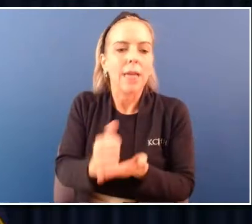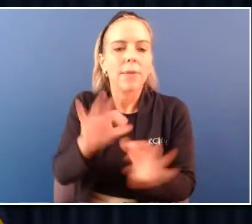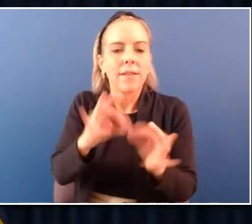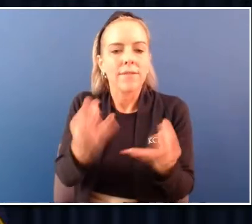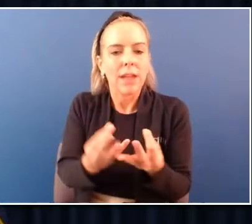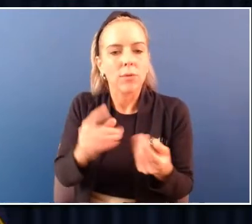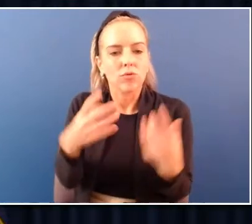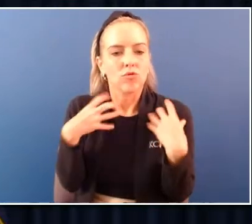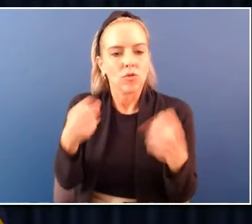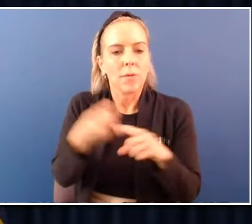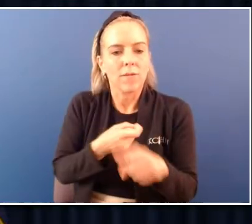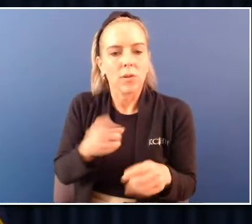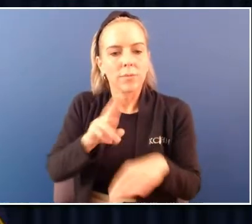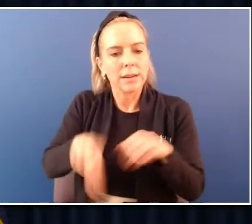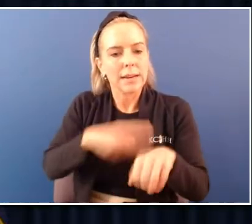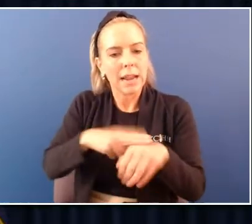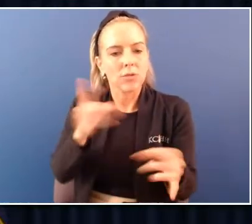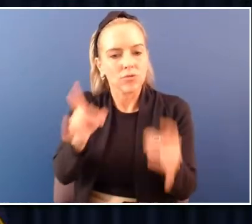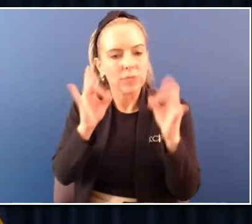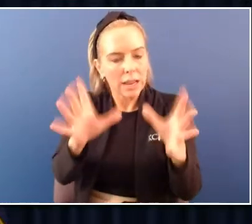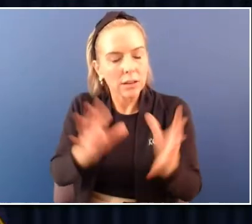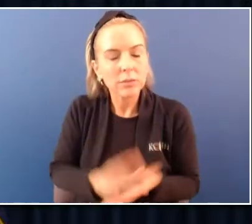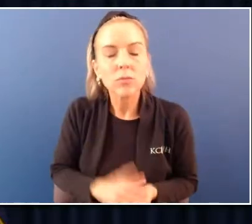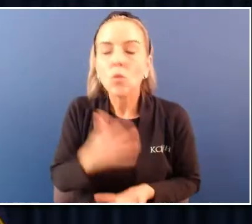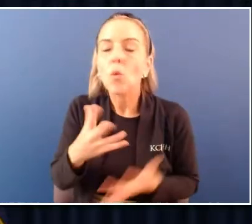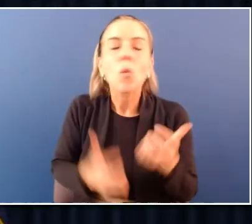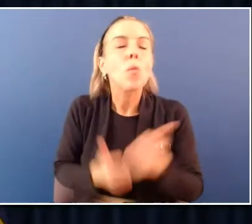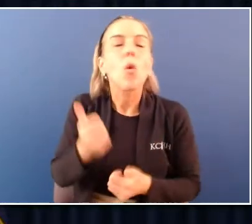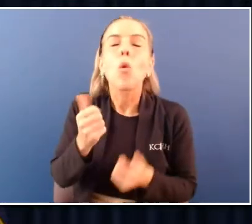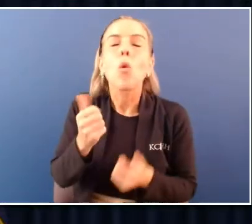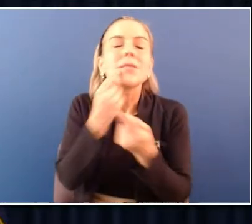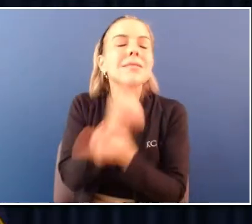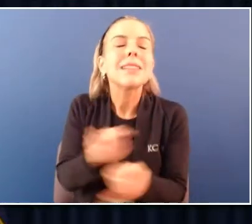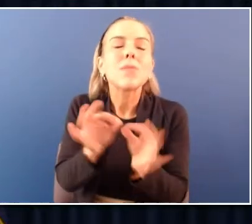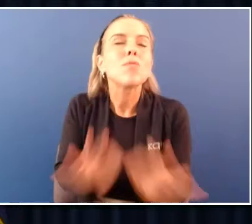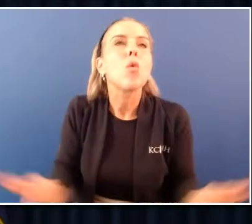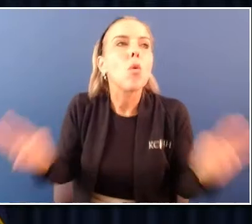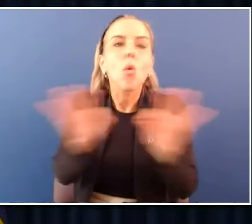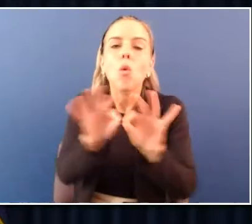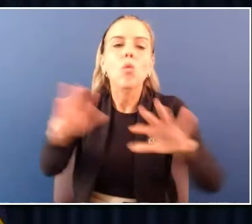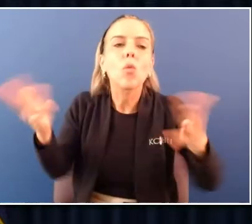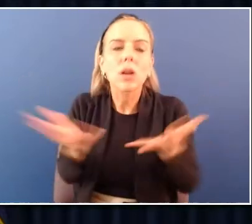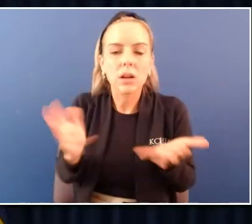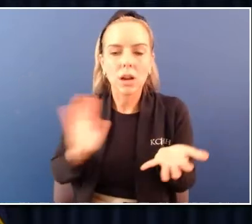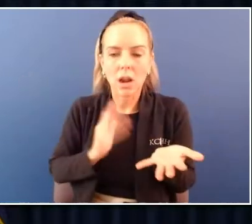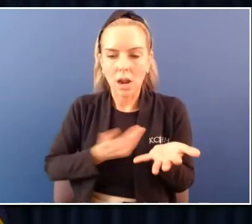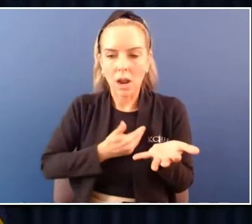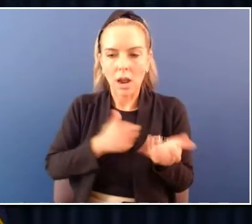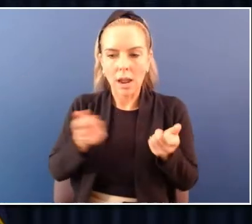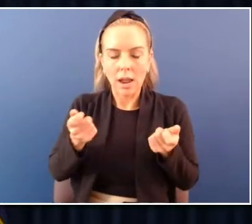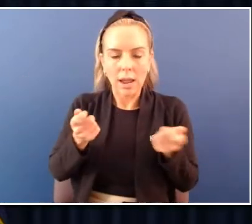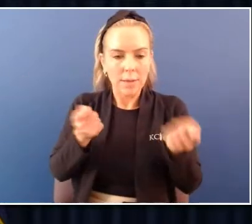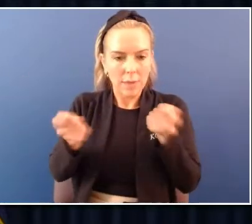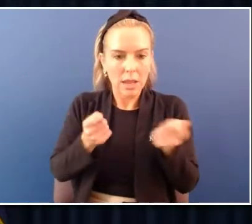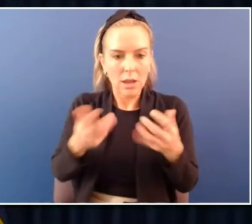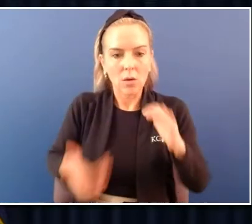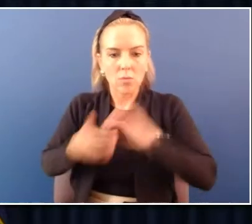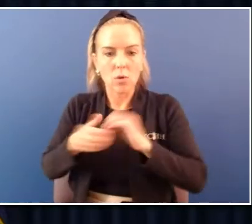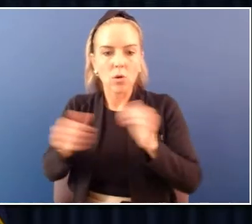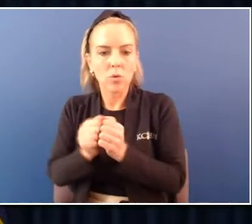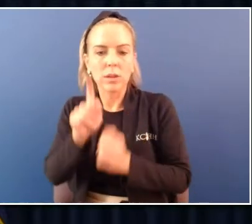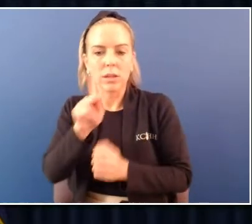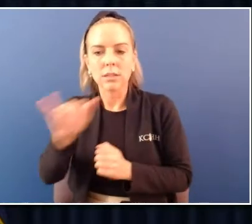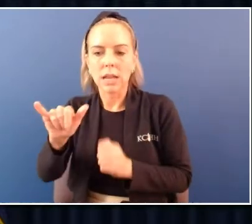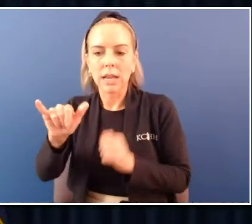disasters. One of the most important announcements we've had this year is our administration partnering with the Kentucky Housing Corporation to